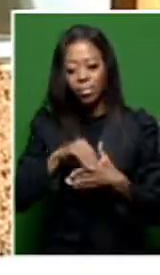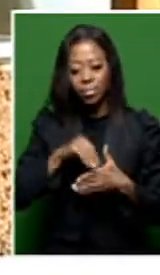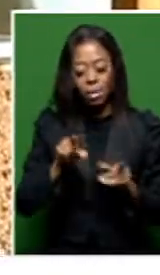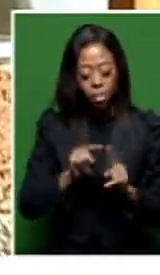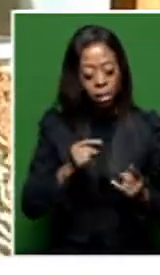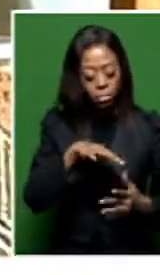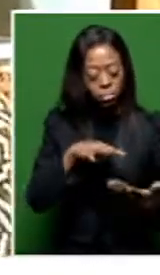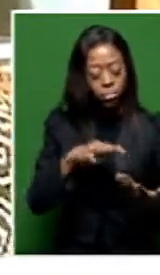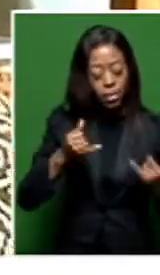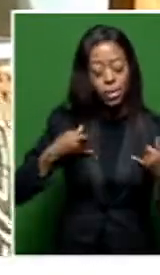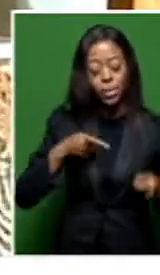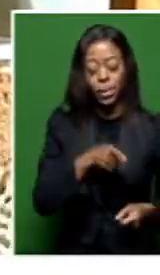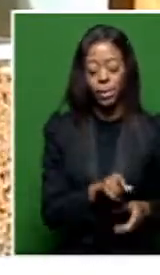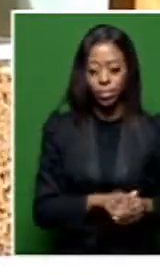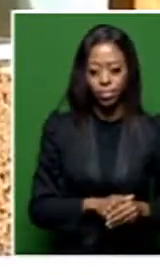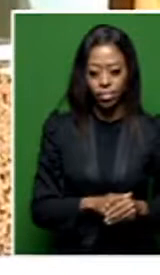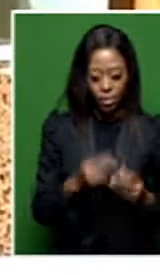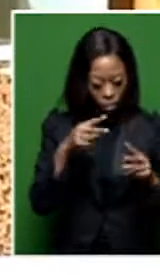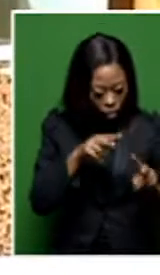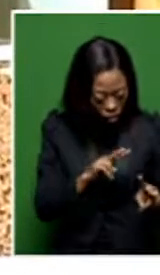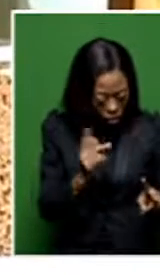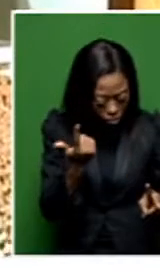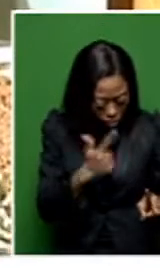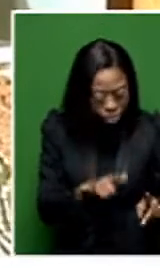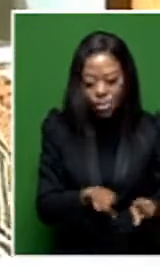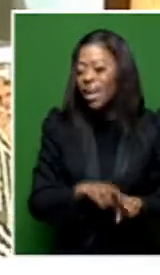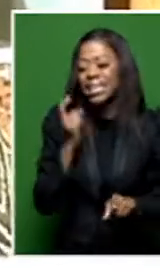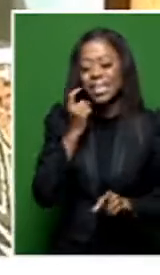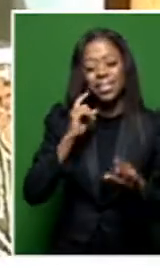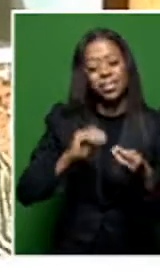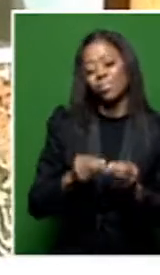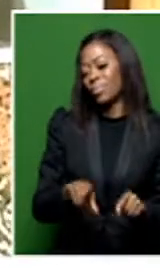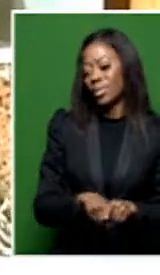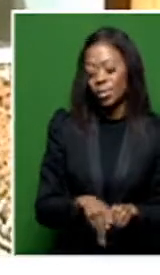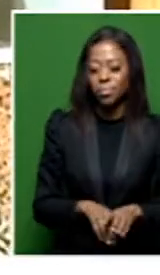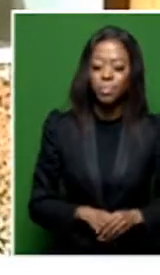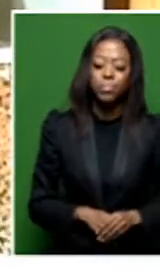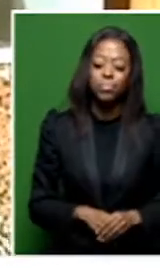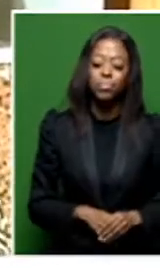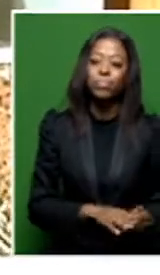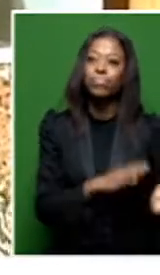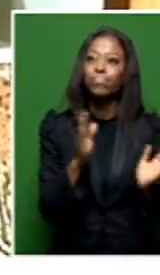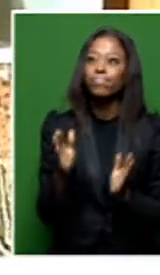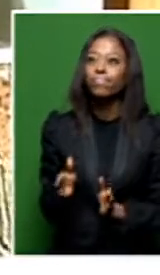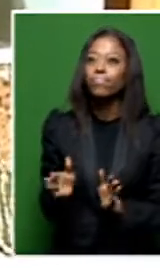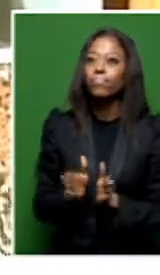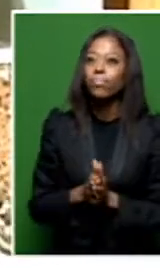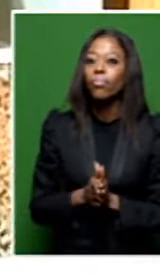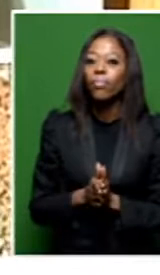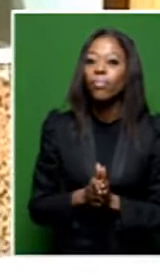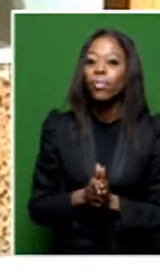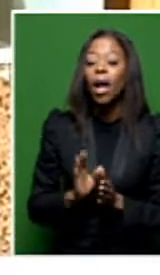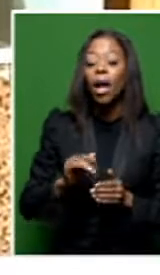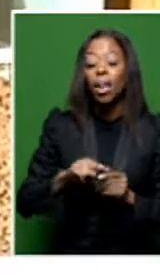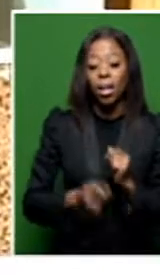their plate. And it looks amazing. And it's easy to make. So that one. And then the desserts,